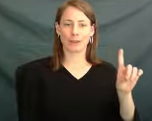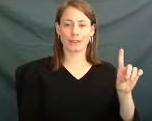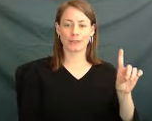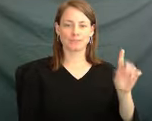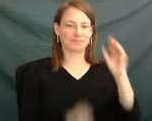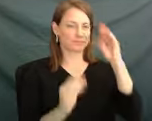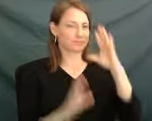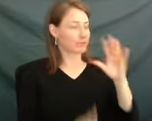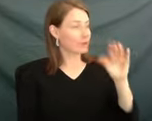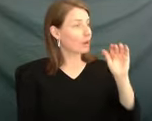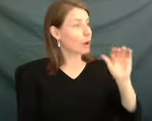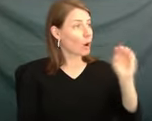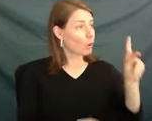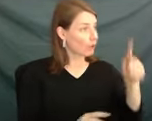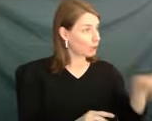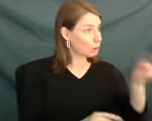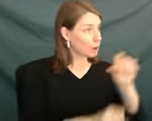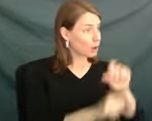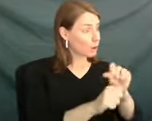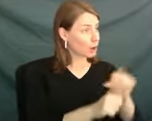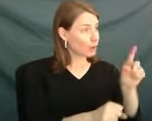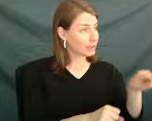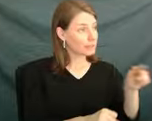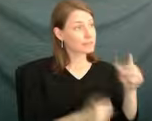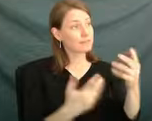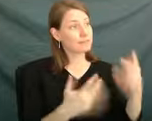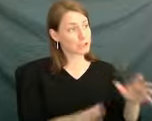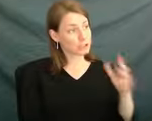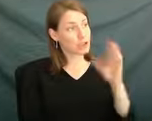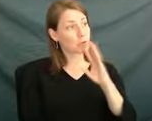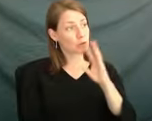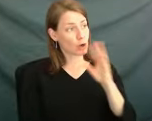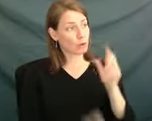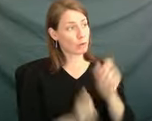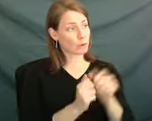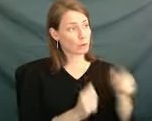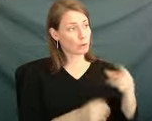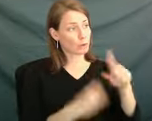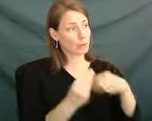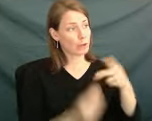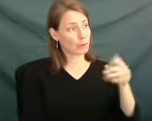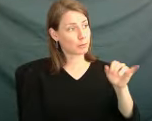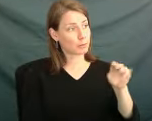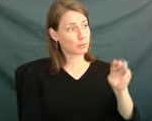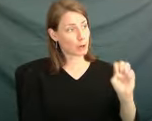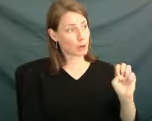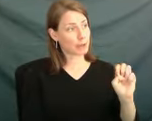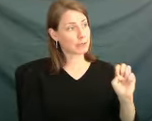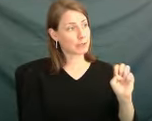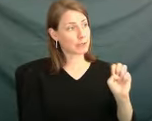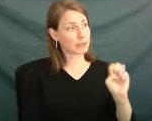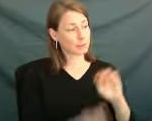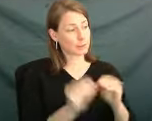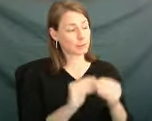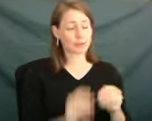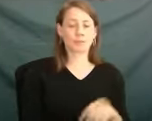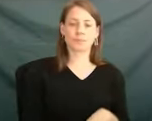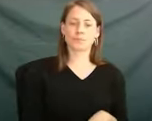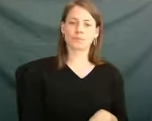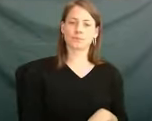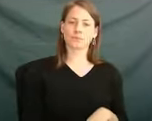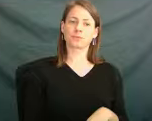class accept that they do need an education and have just started studying for GCSEs. So, what have we been covering this term?